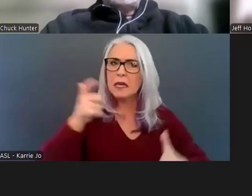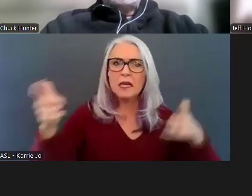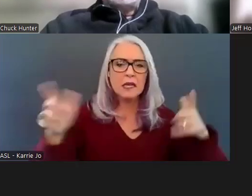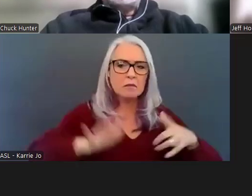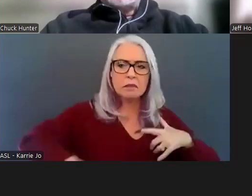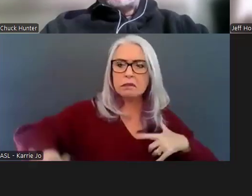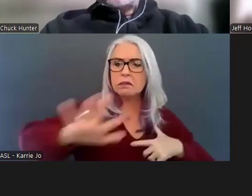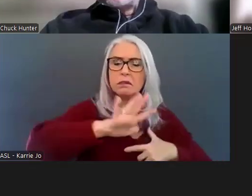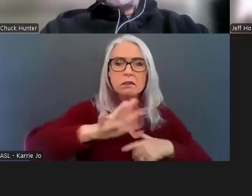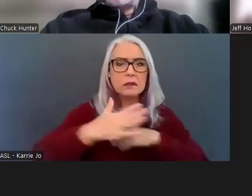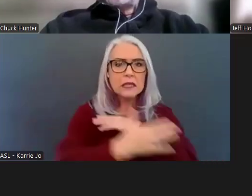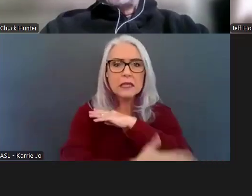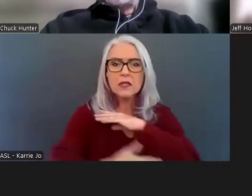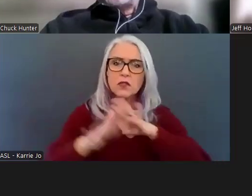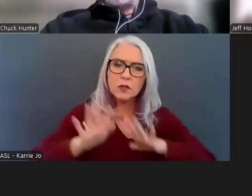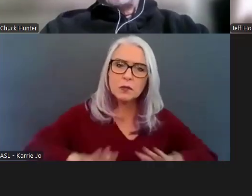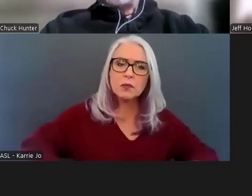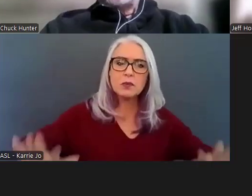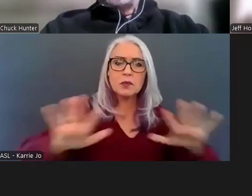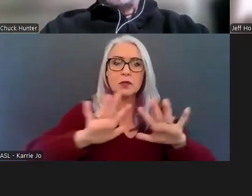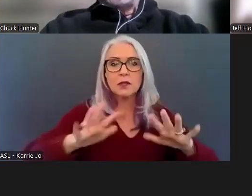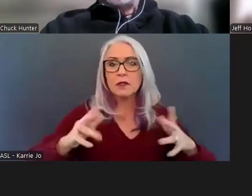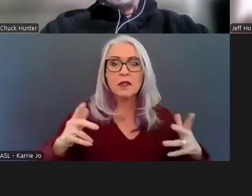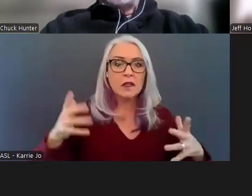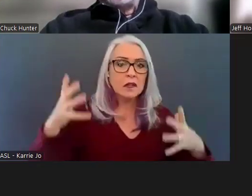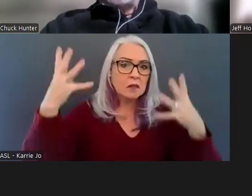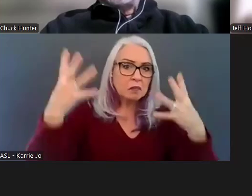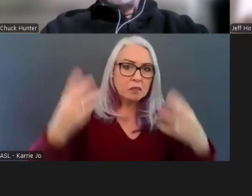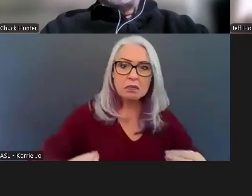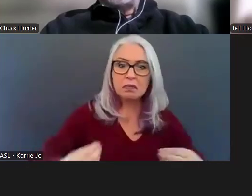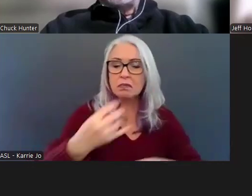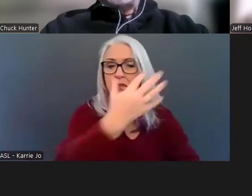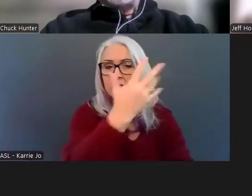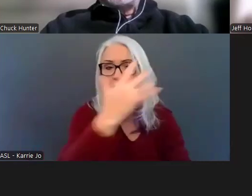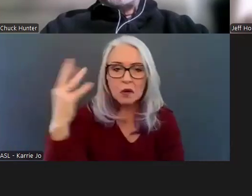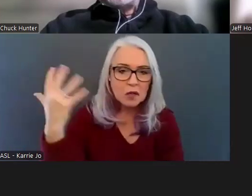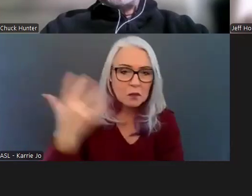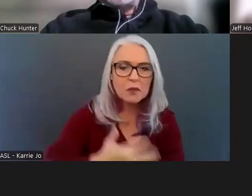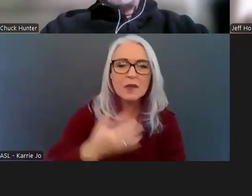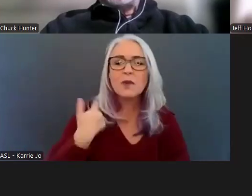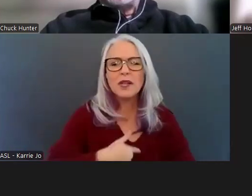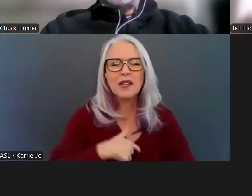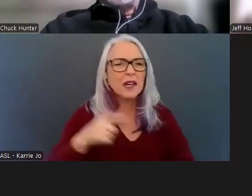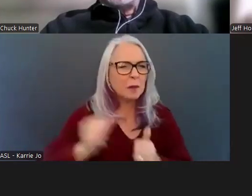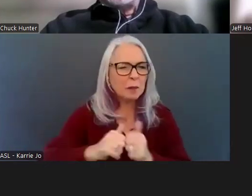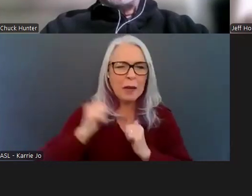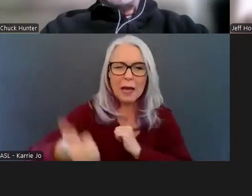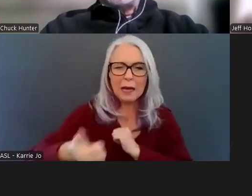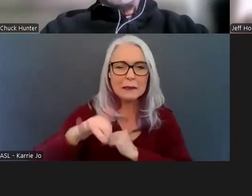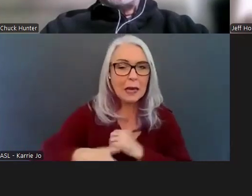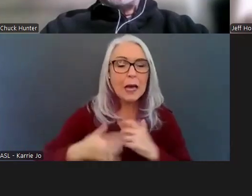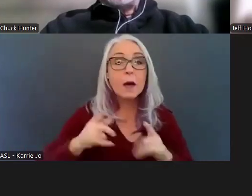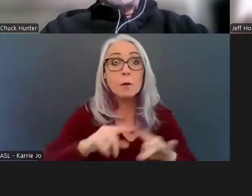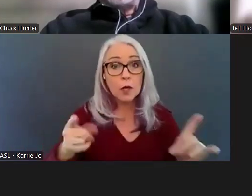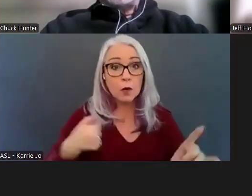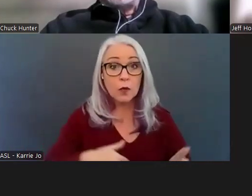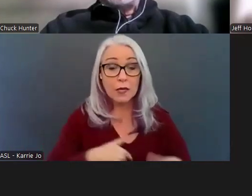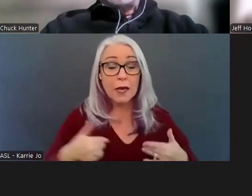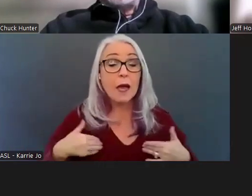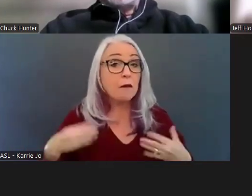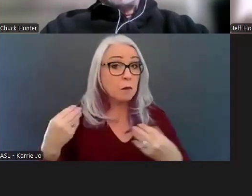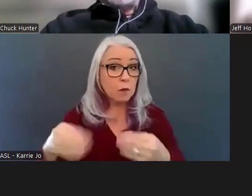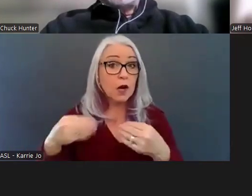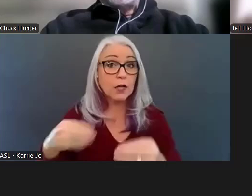"Oh, you just need to, if you could just thin the forest, or do other things." I mean, I think we're beyond that scale wise, but there are markets already to do